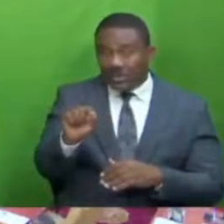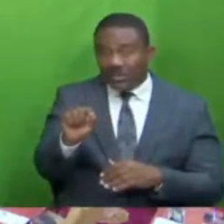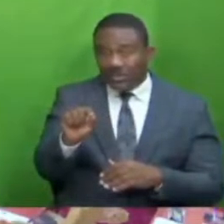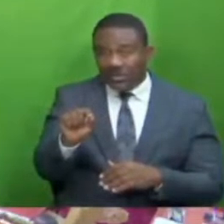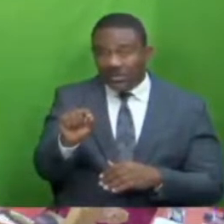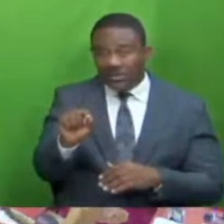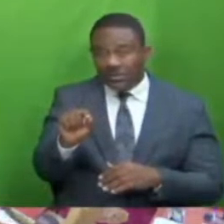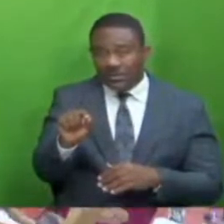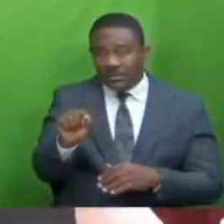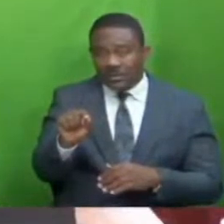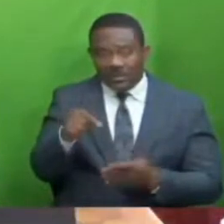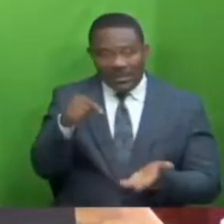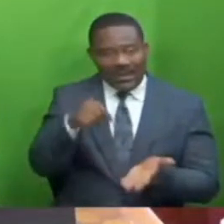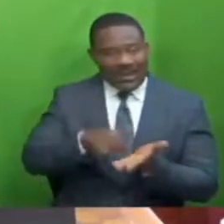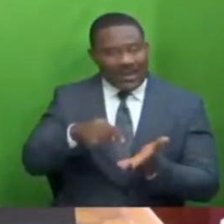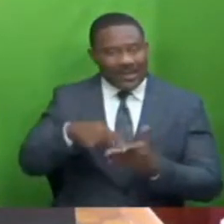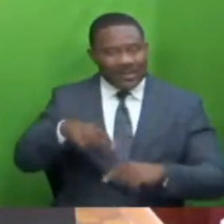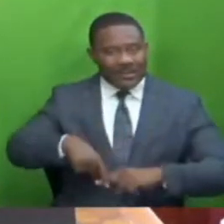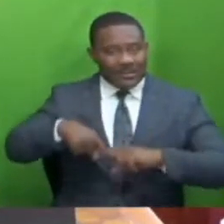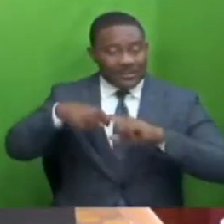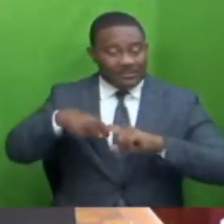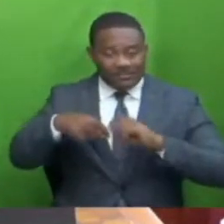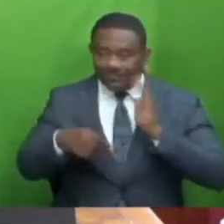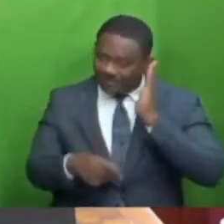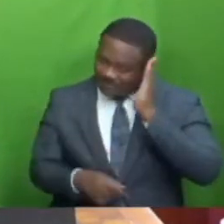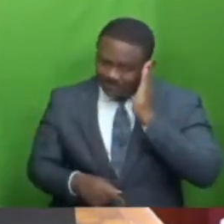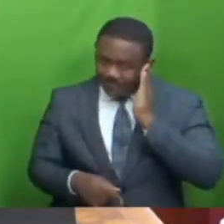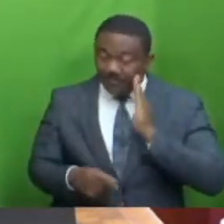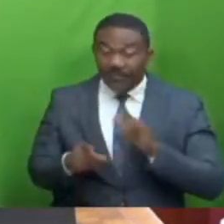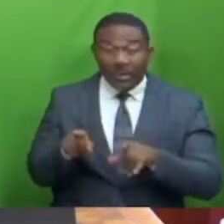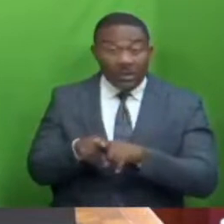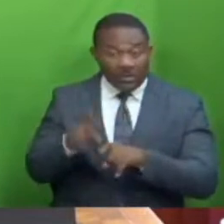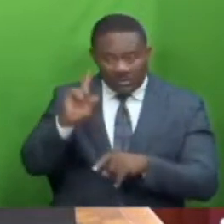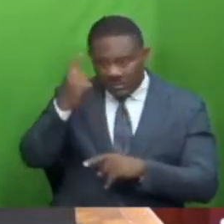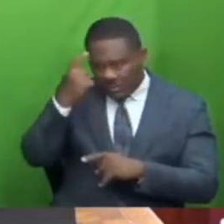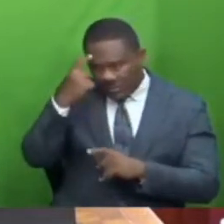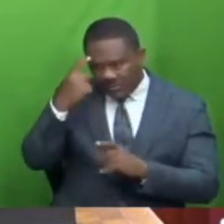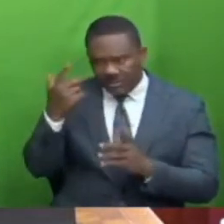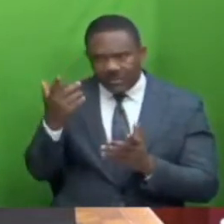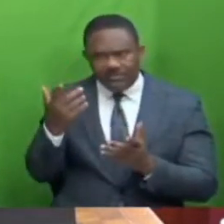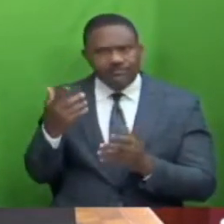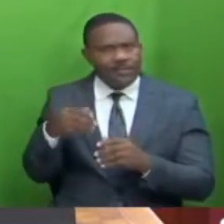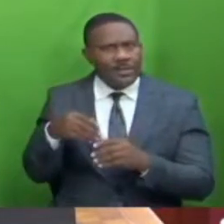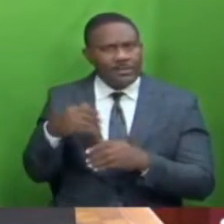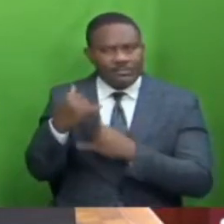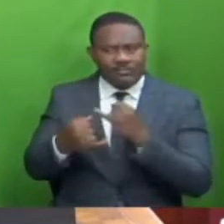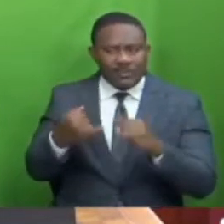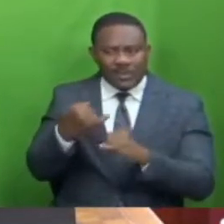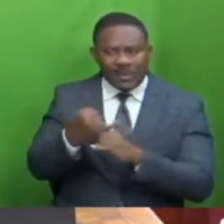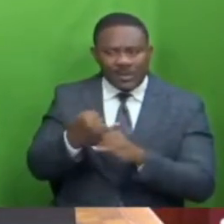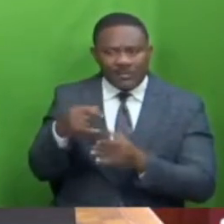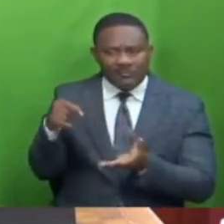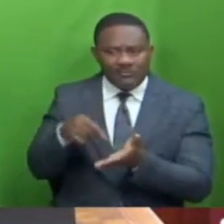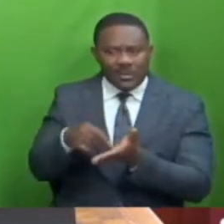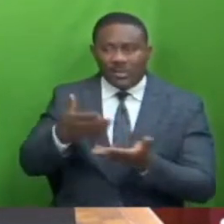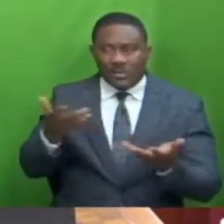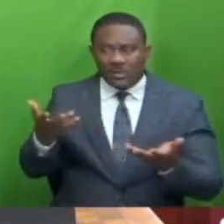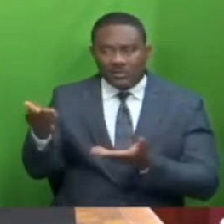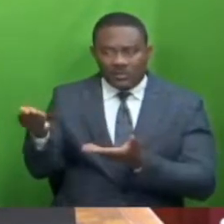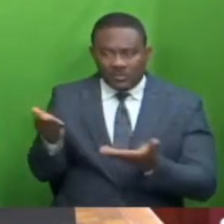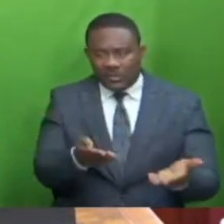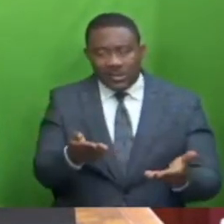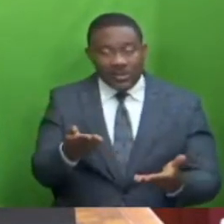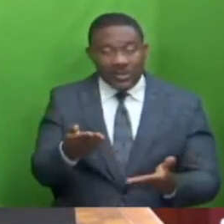suspension initiative. Government also held a series of engagements with its bilateral creditors via the Paris Club to